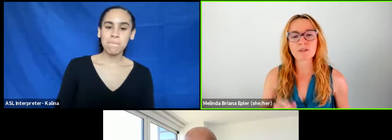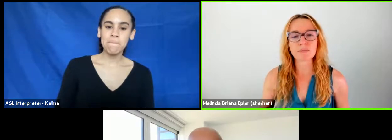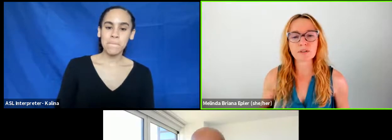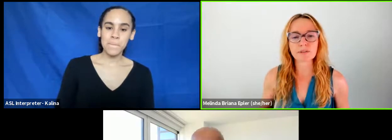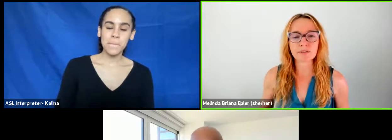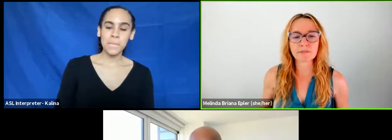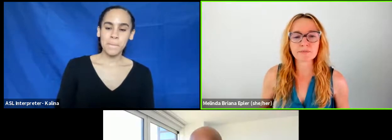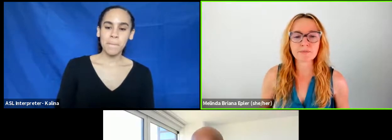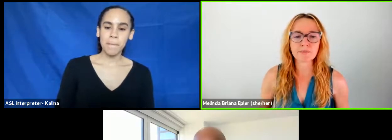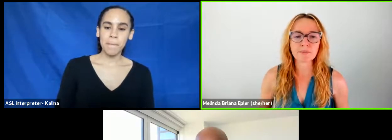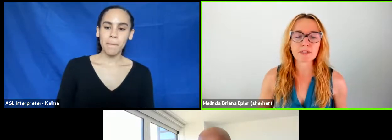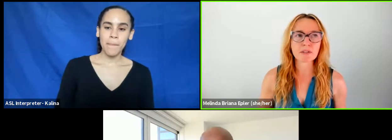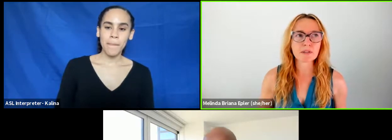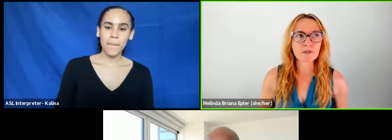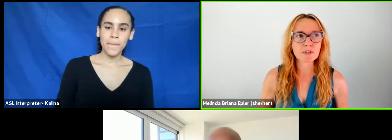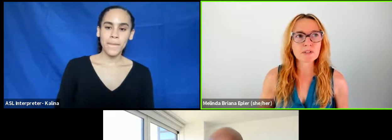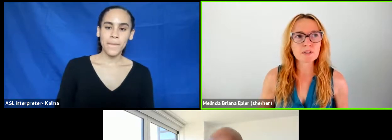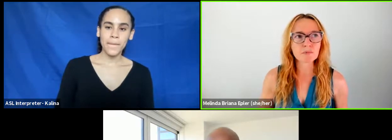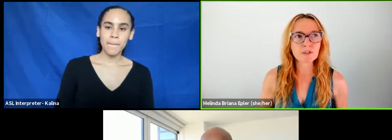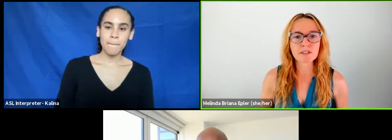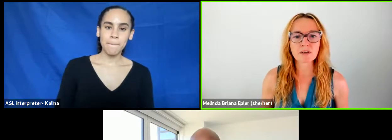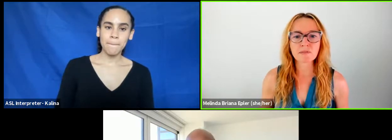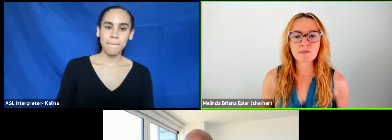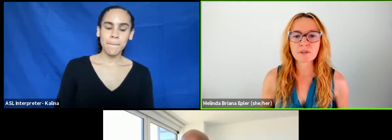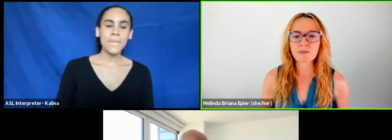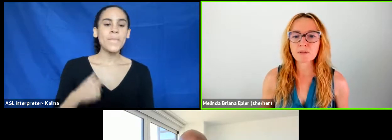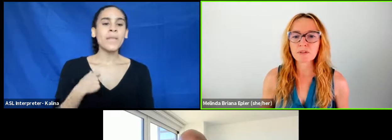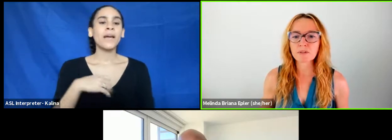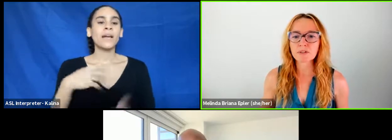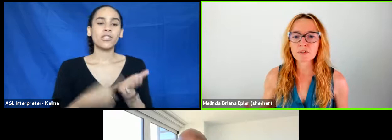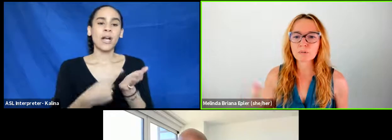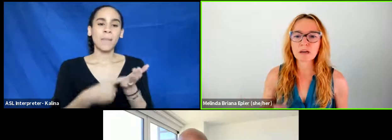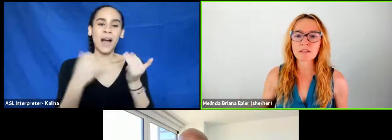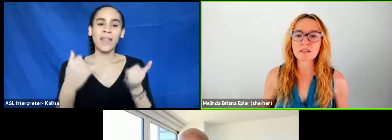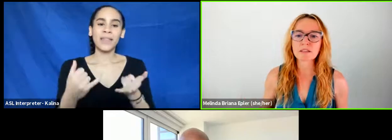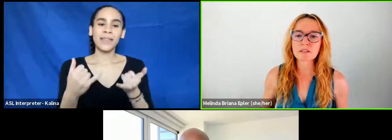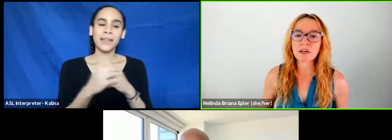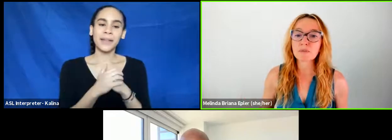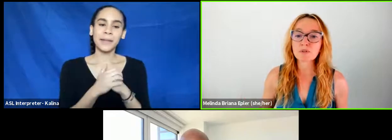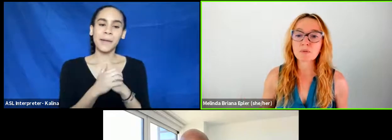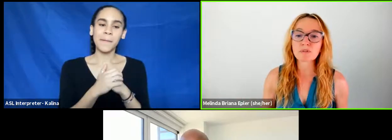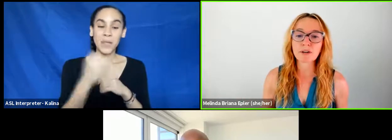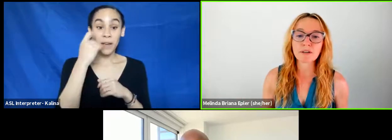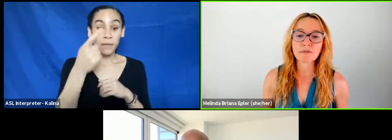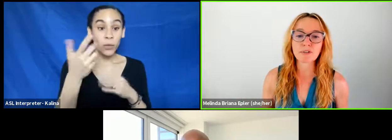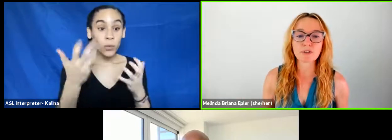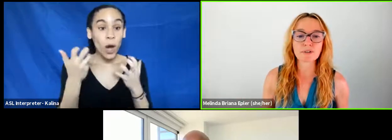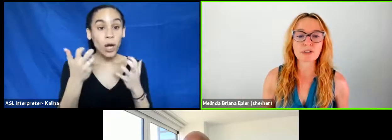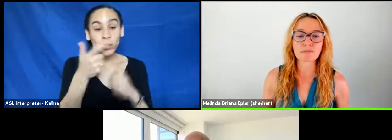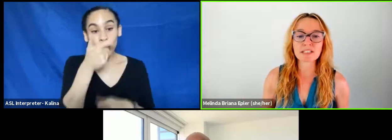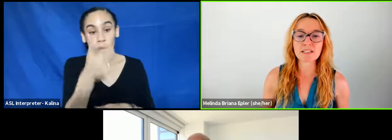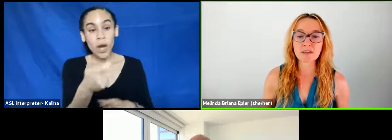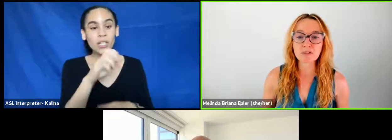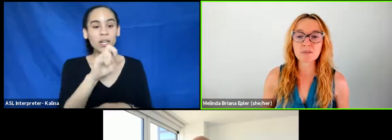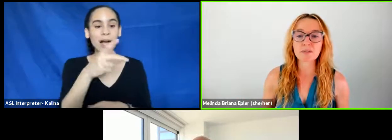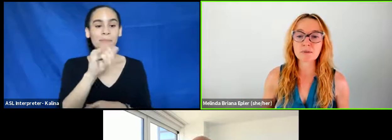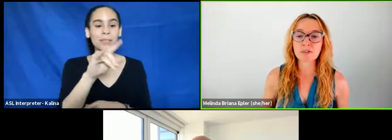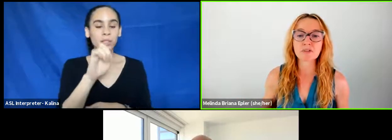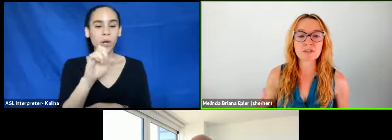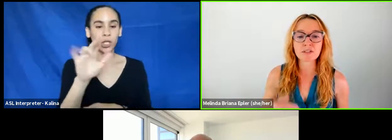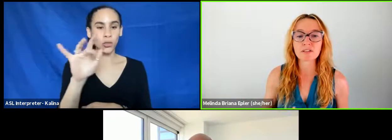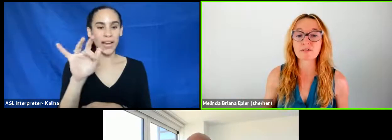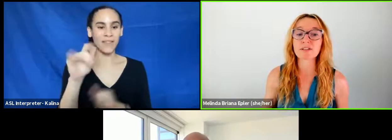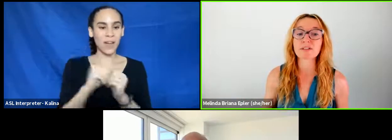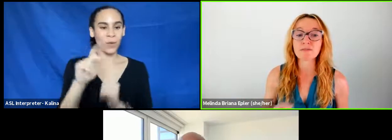I've talked about this subject some. If anybody wants to go back and listen to episode 25 with Dr. Kevin Simon, we talked